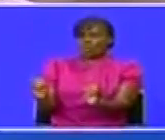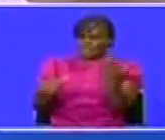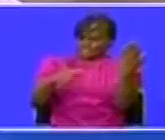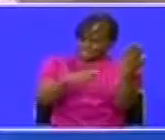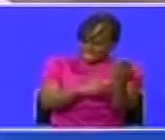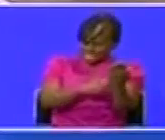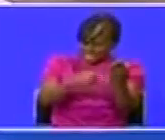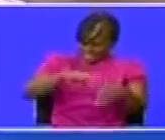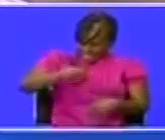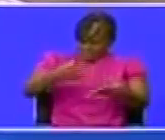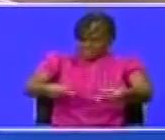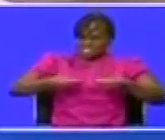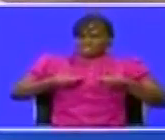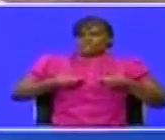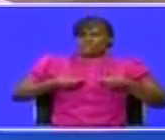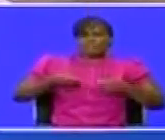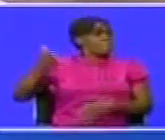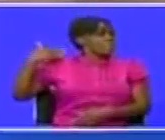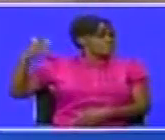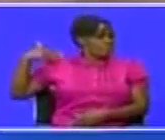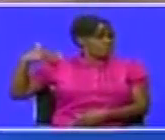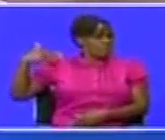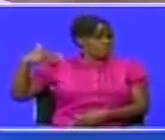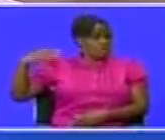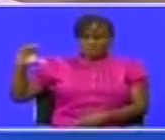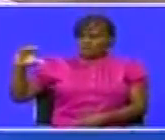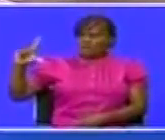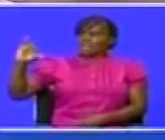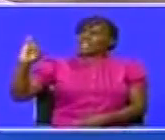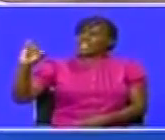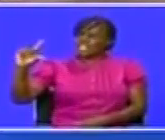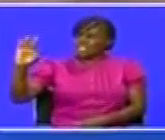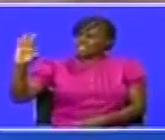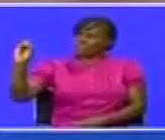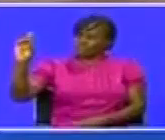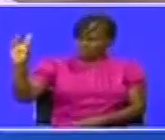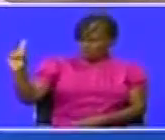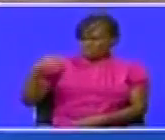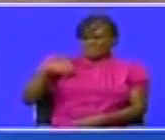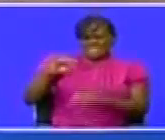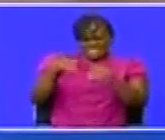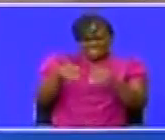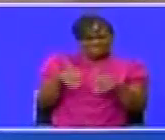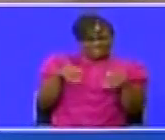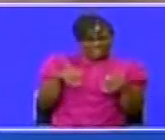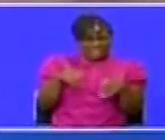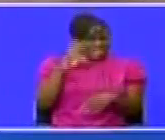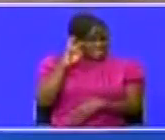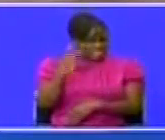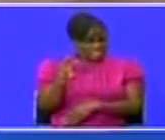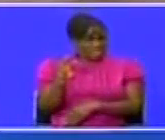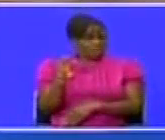nilikuwa nimejipatia initially as Clifford. Then nilikaa nikakaa nikakaa nikaona yes.